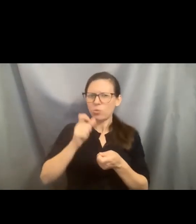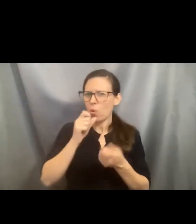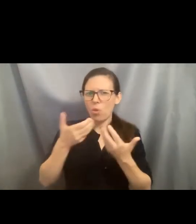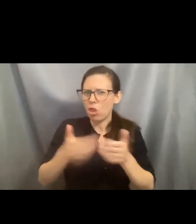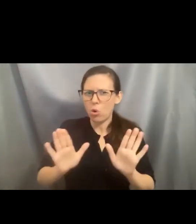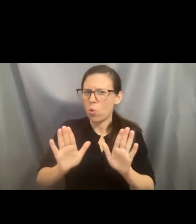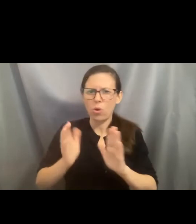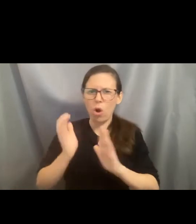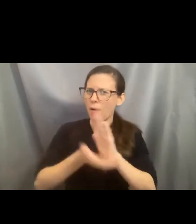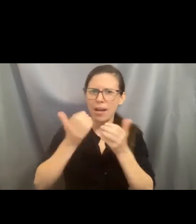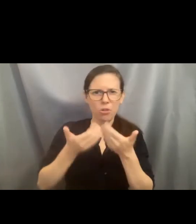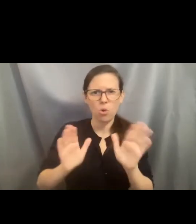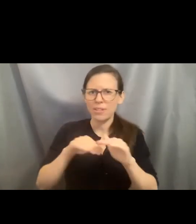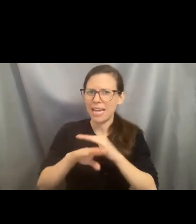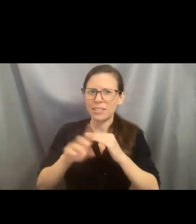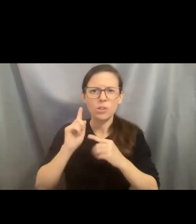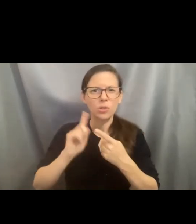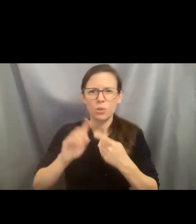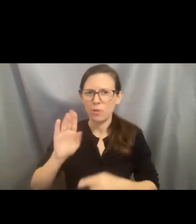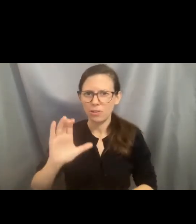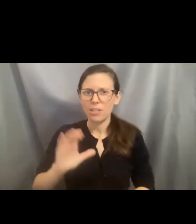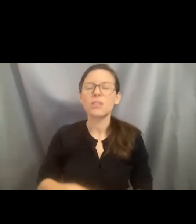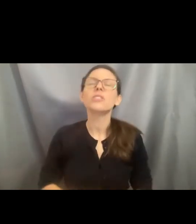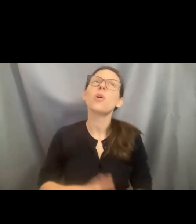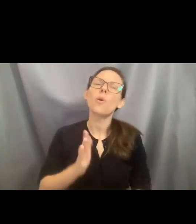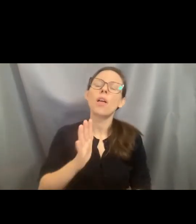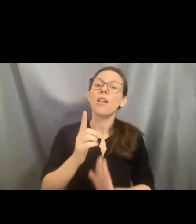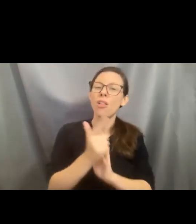there was a, but no, legally no.